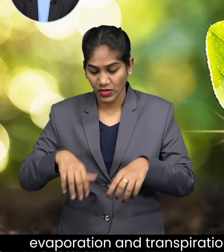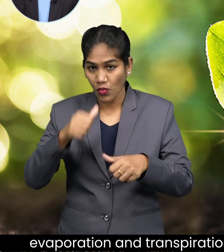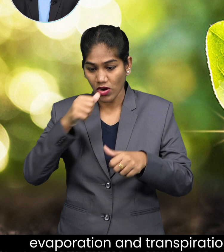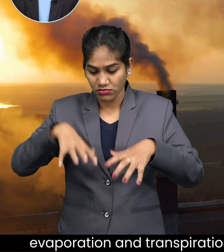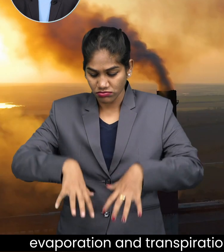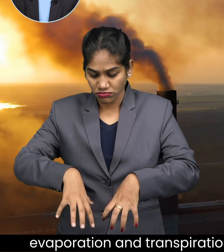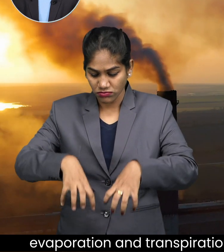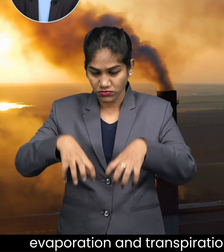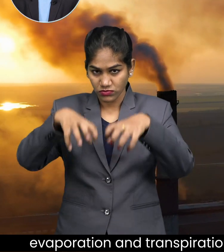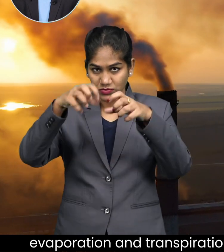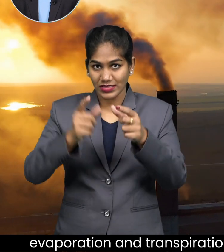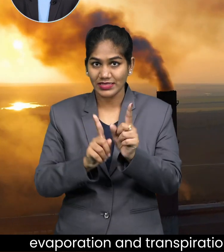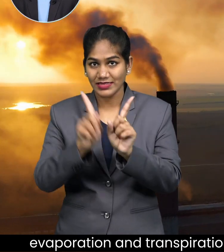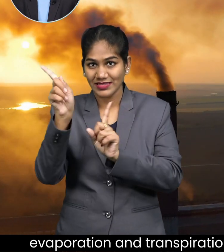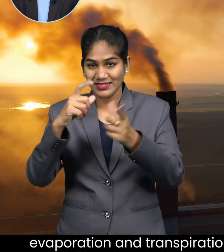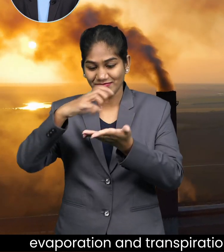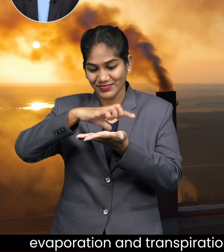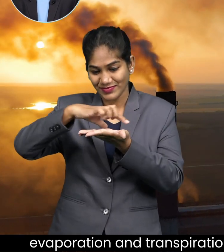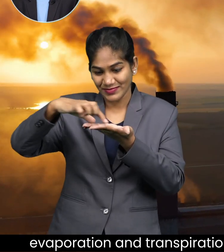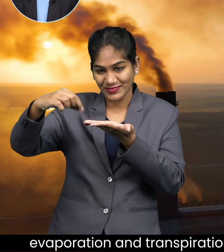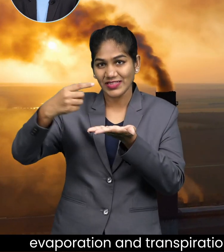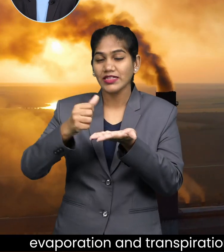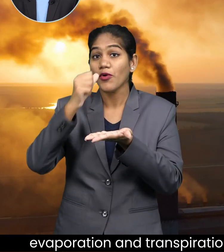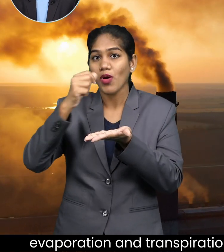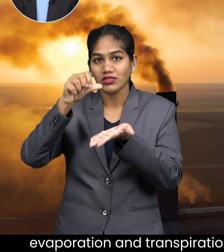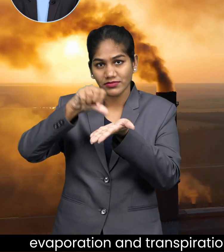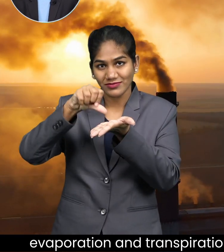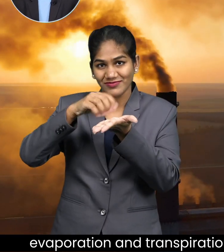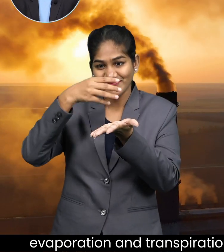and the main important thing